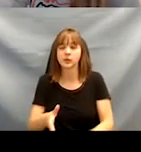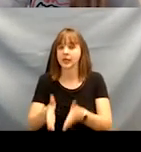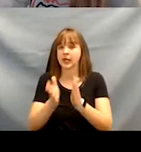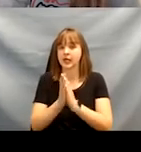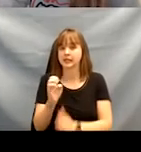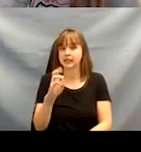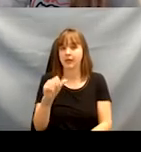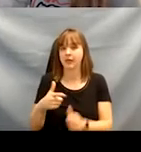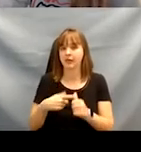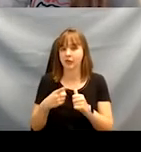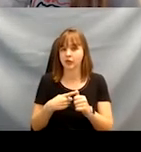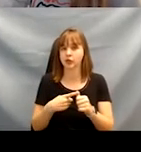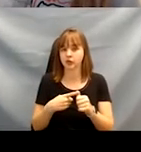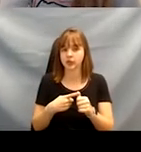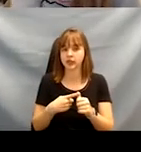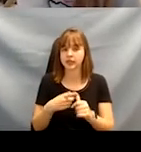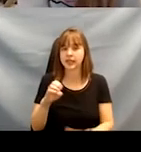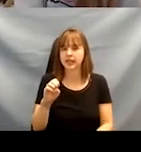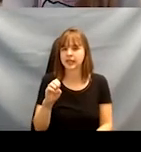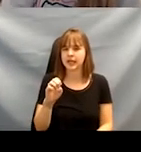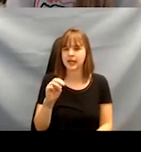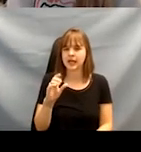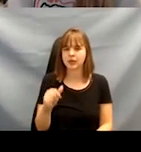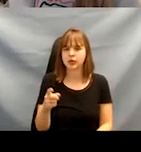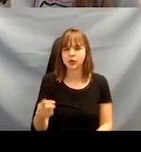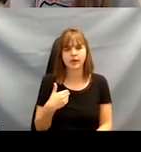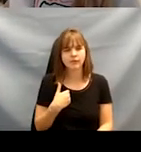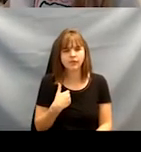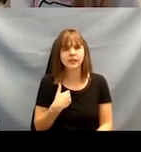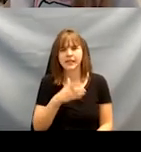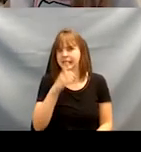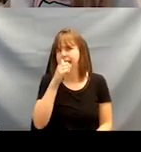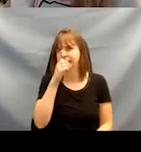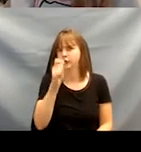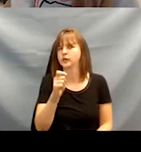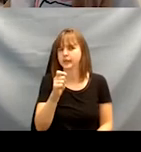on that, because obviously you have some really, I think, really interesting